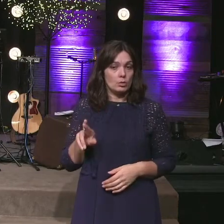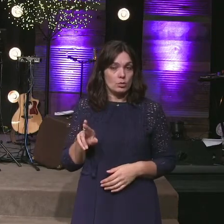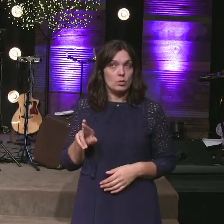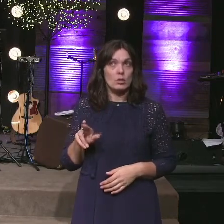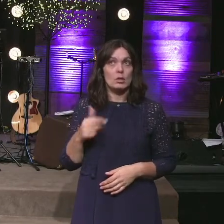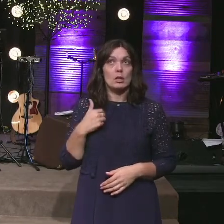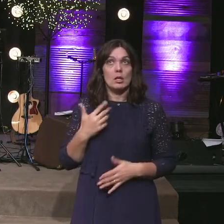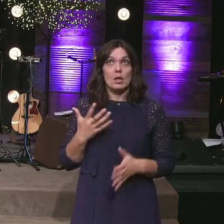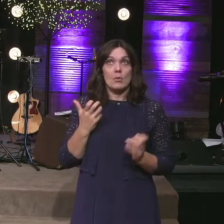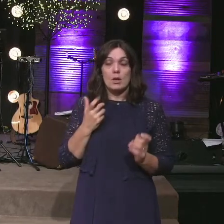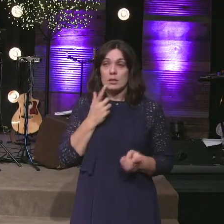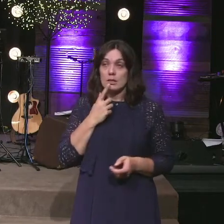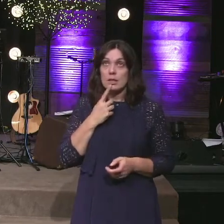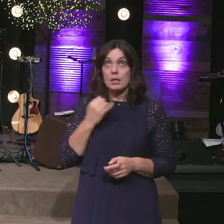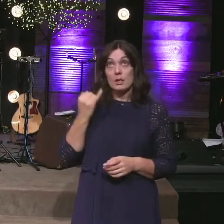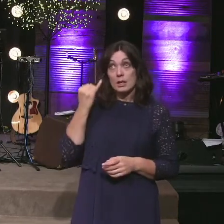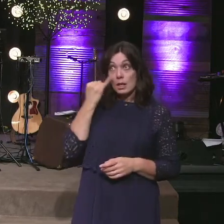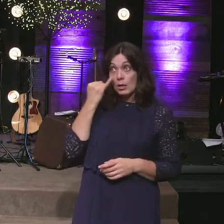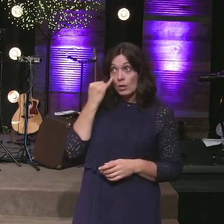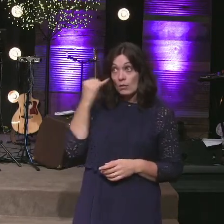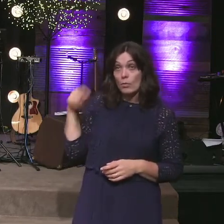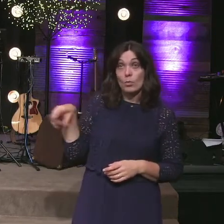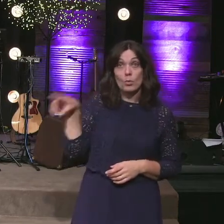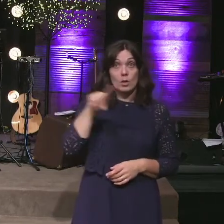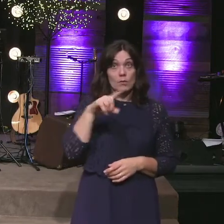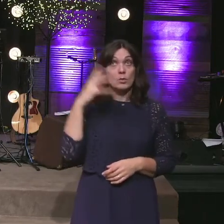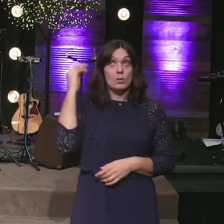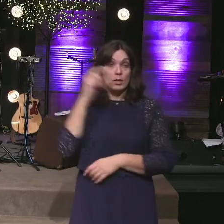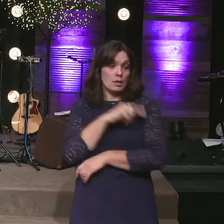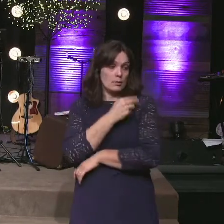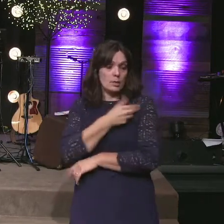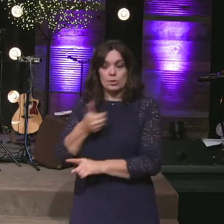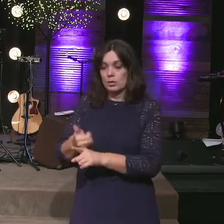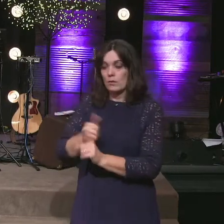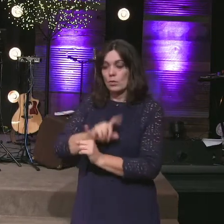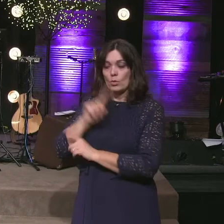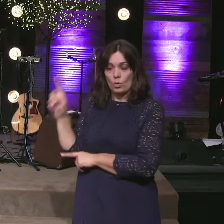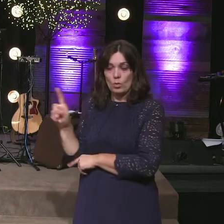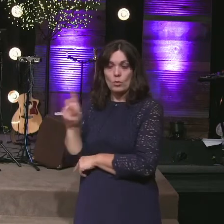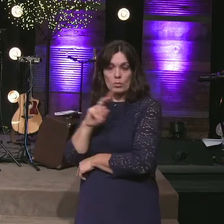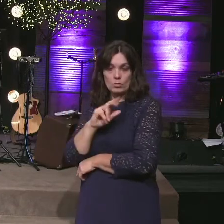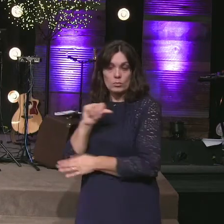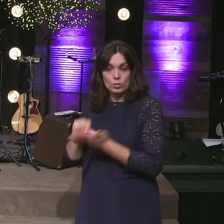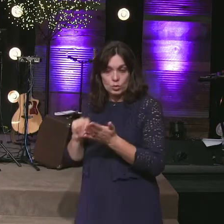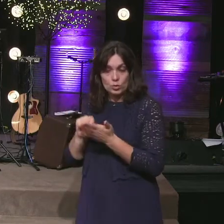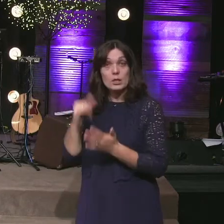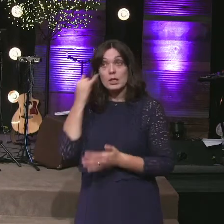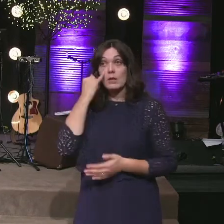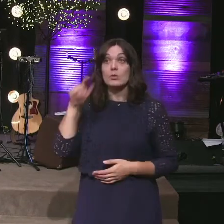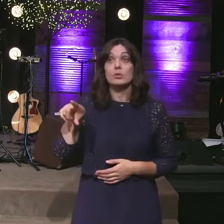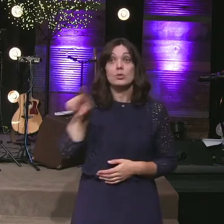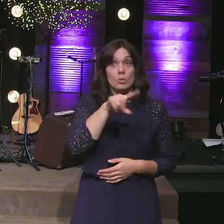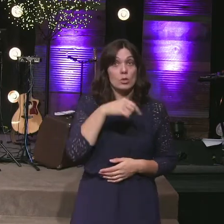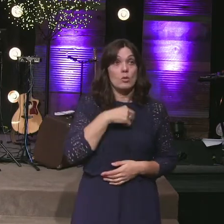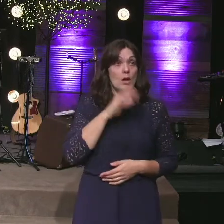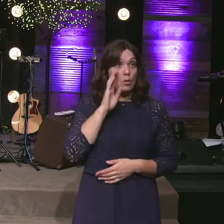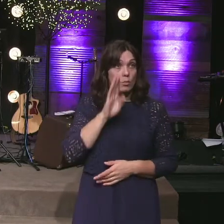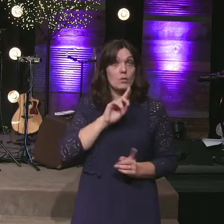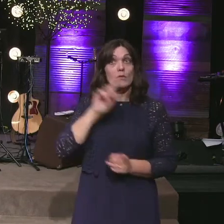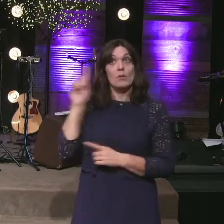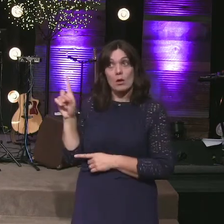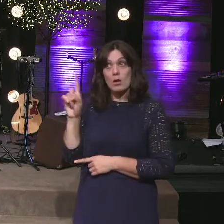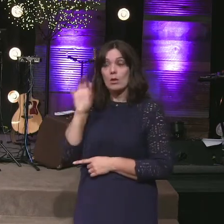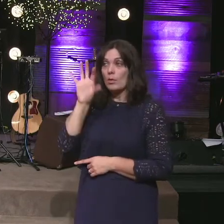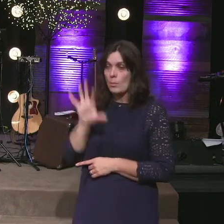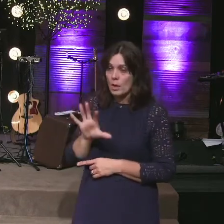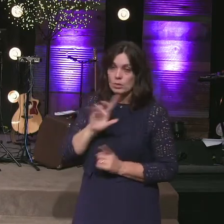go. Now, if one of you were in the hospital, she was going to have surgery. If it was one of you, I would have gone to the hospital, or Pastor Rick would have gone, or